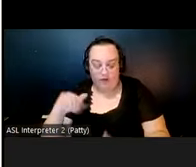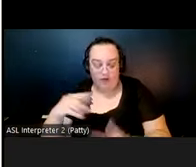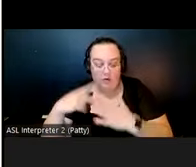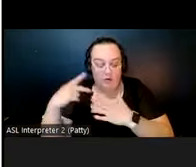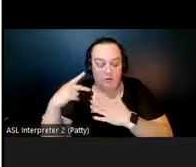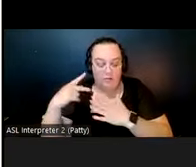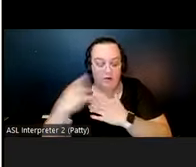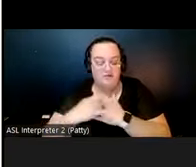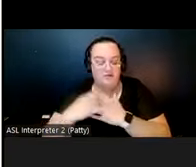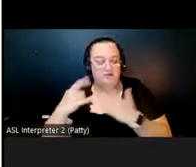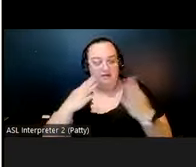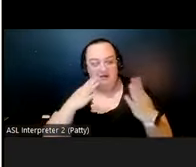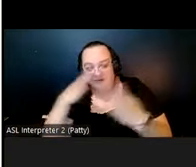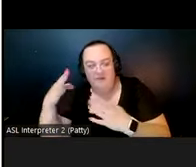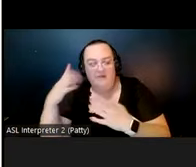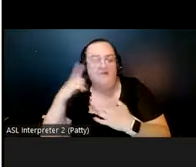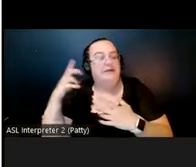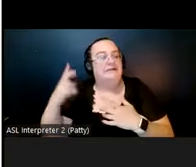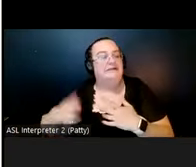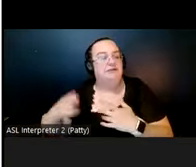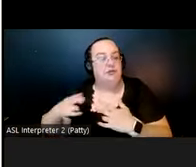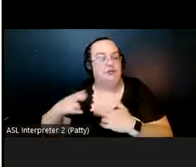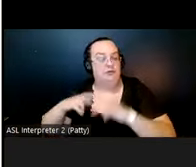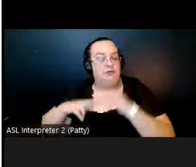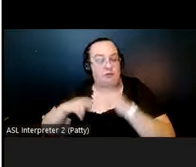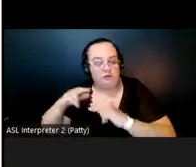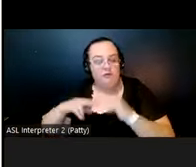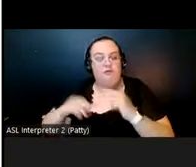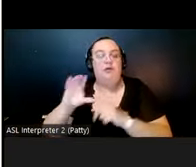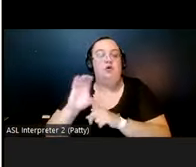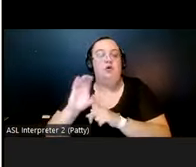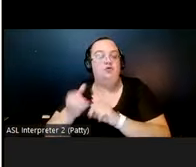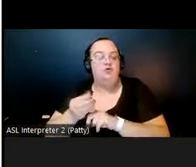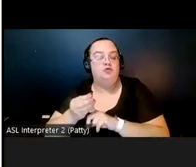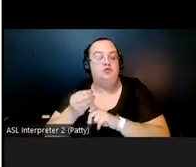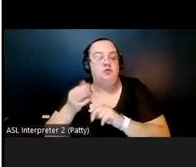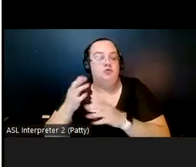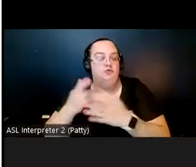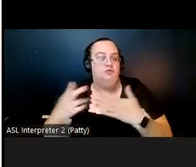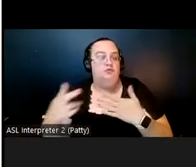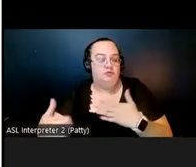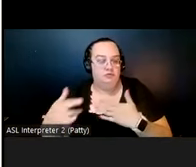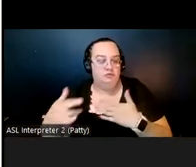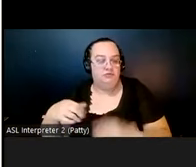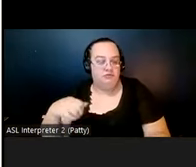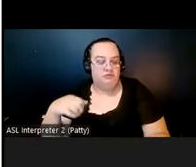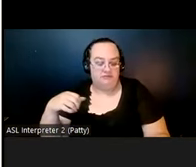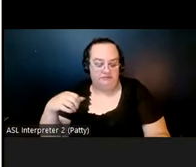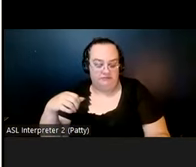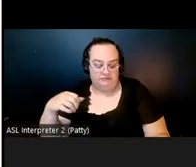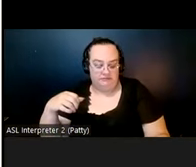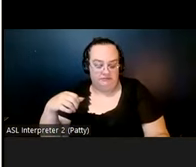directed towards historic structures and cultural resource assets.